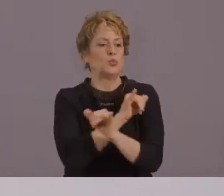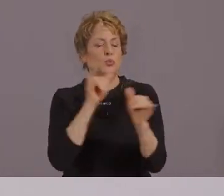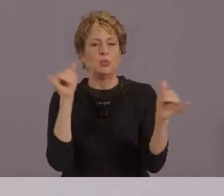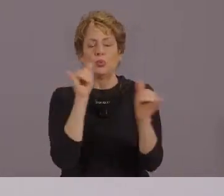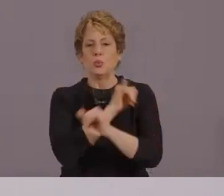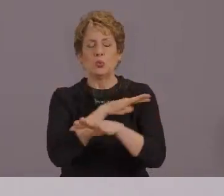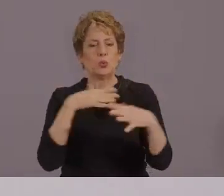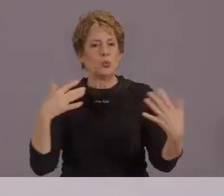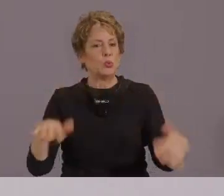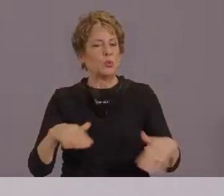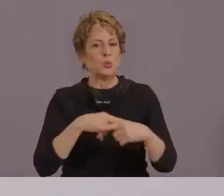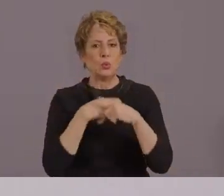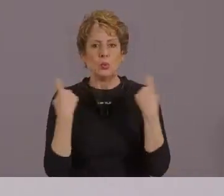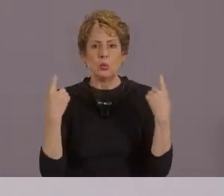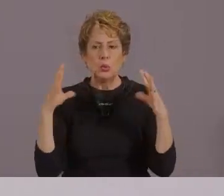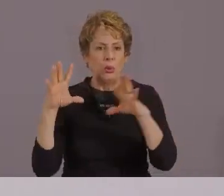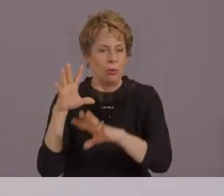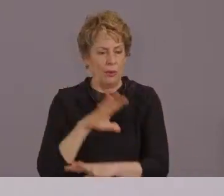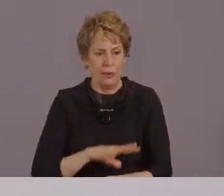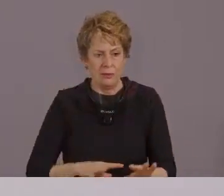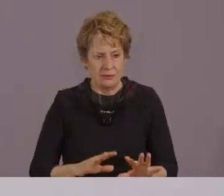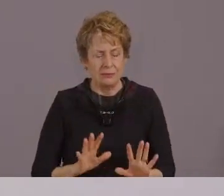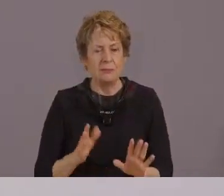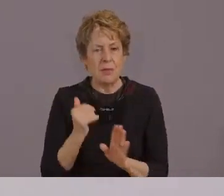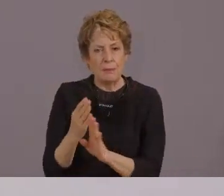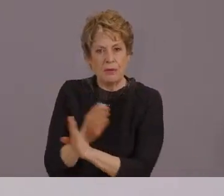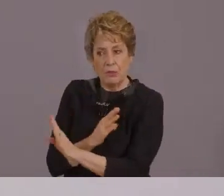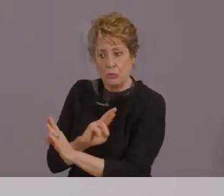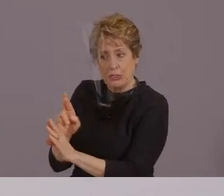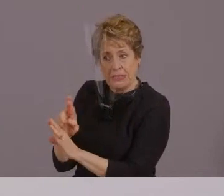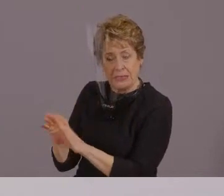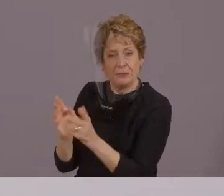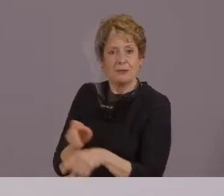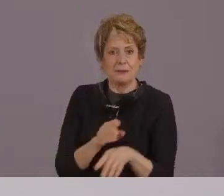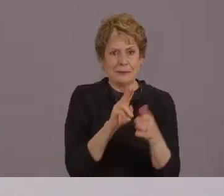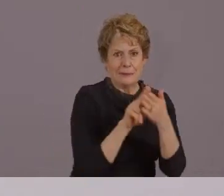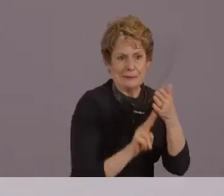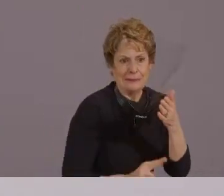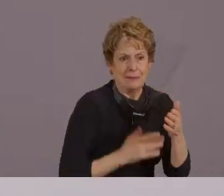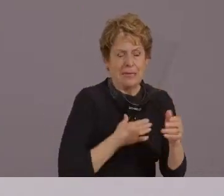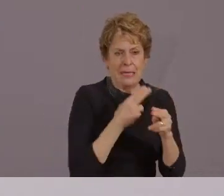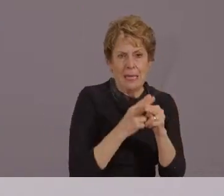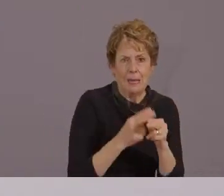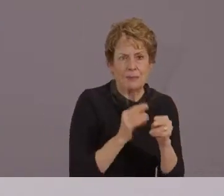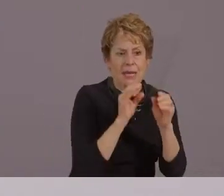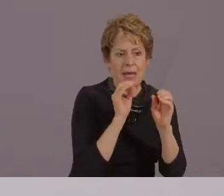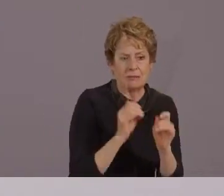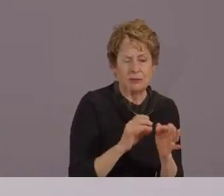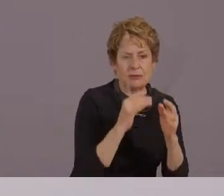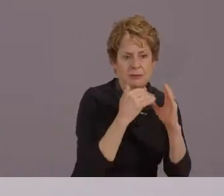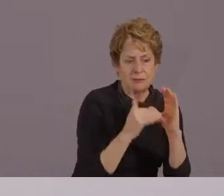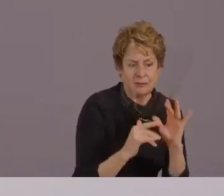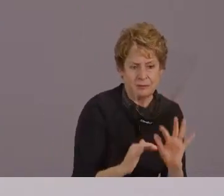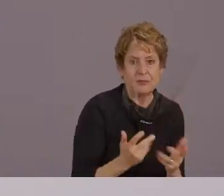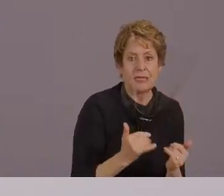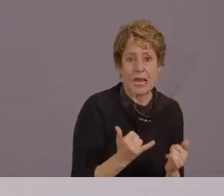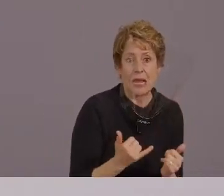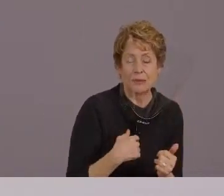works. But yeah, I think we still had appointments about an hour and a half after we dropped them this